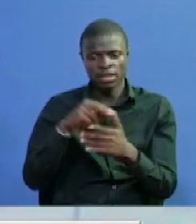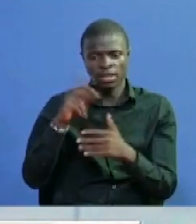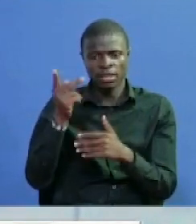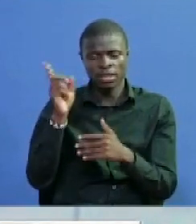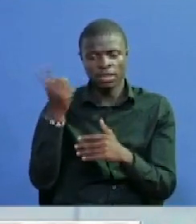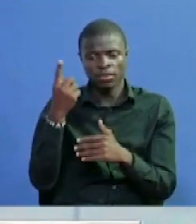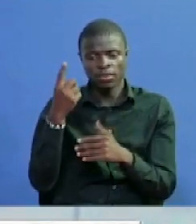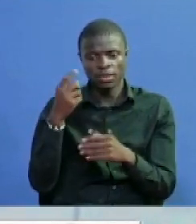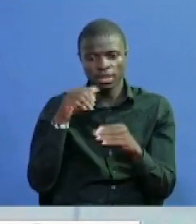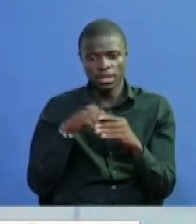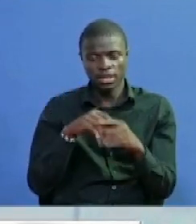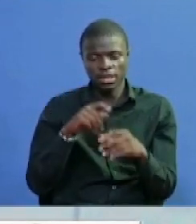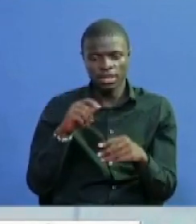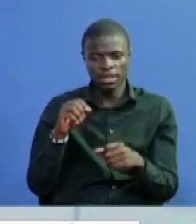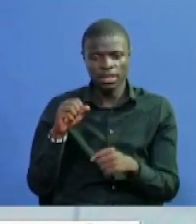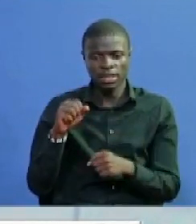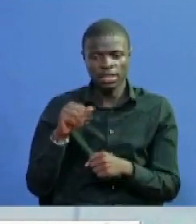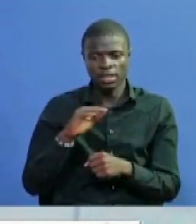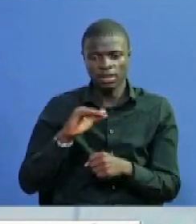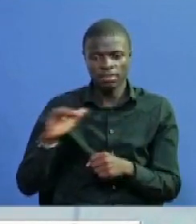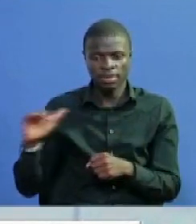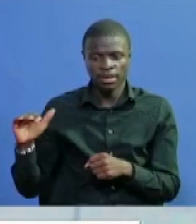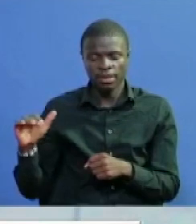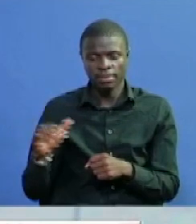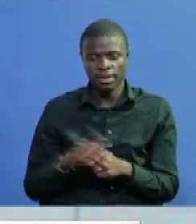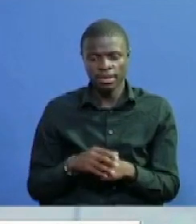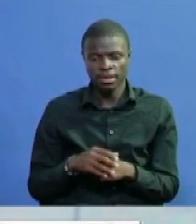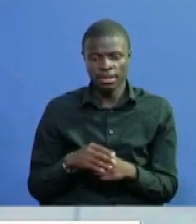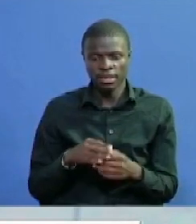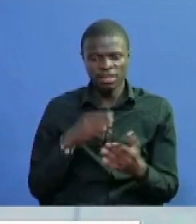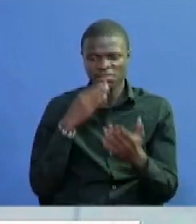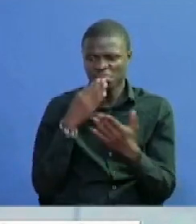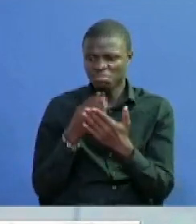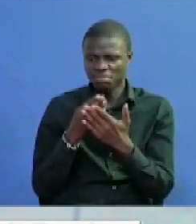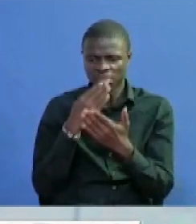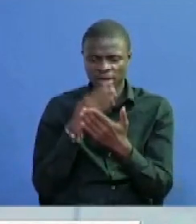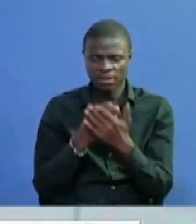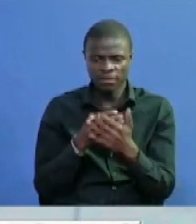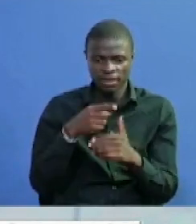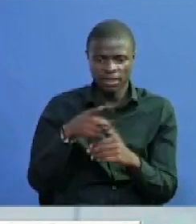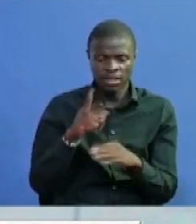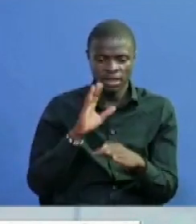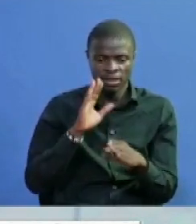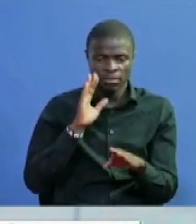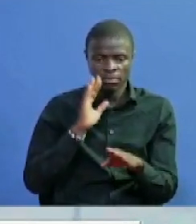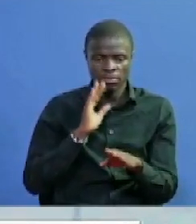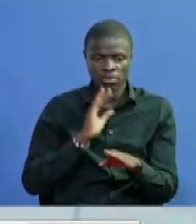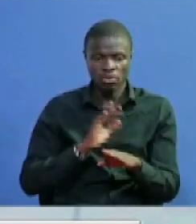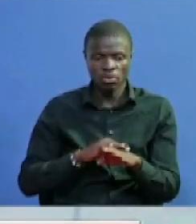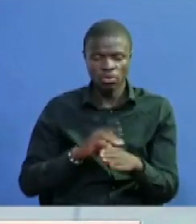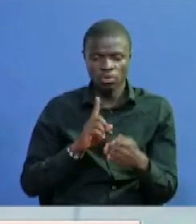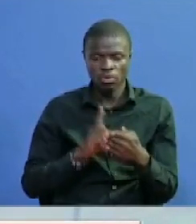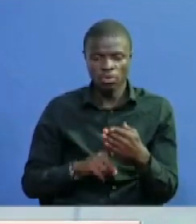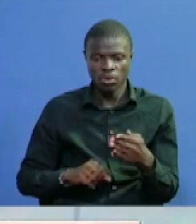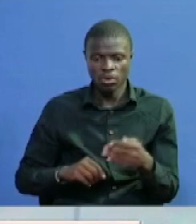Parliament, and perhaps, you know, strategizing and briefing them on what his views, what he